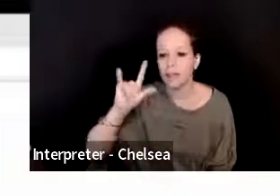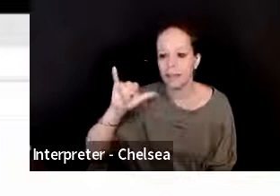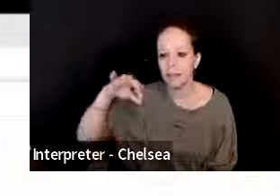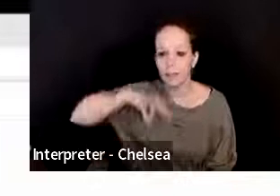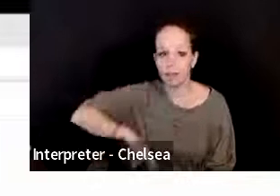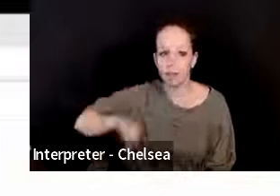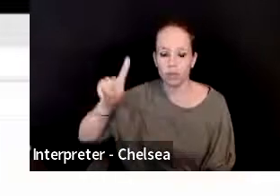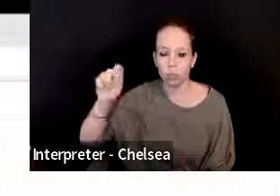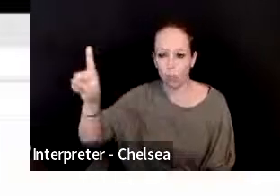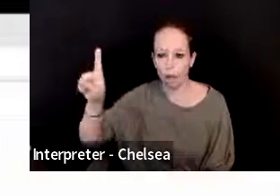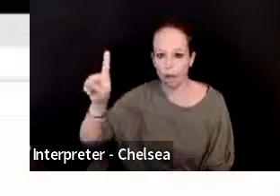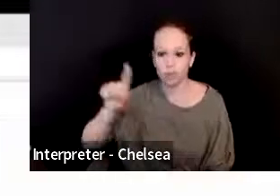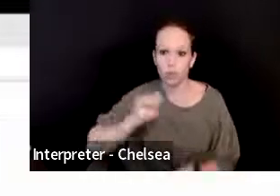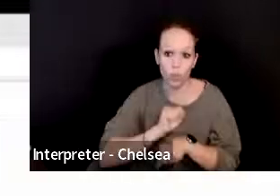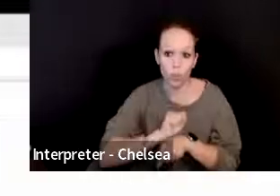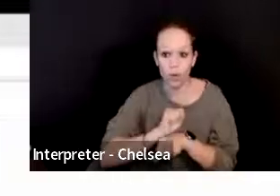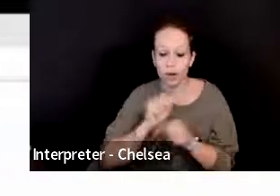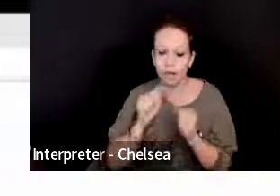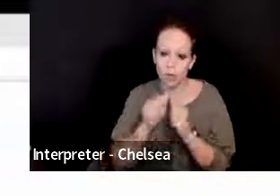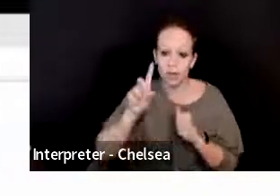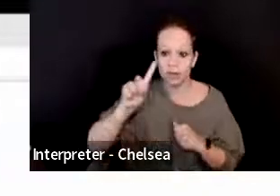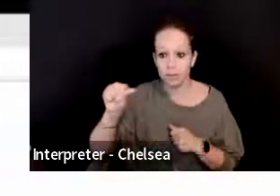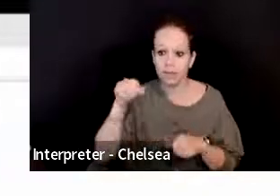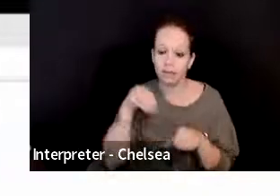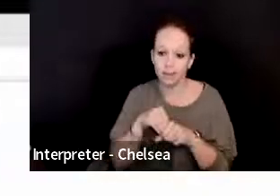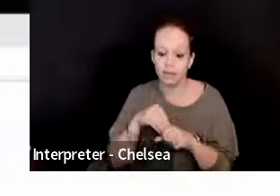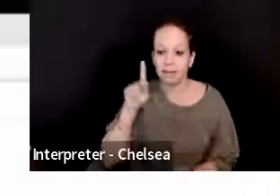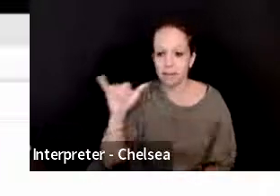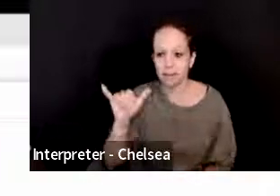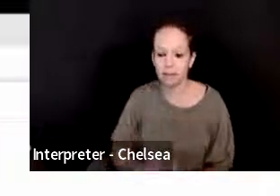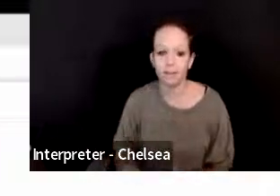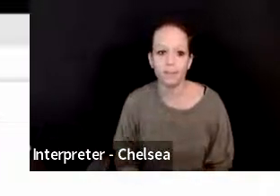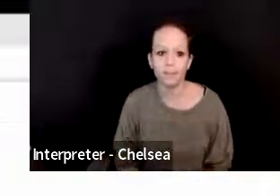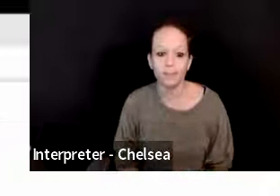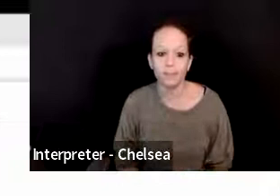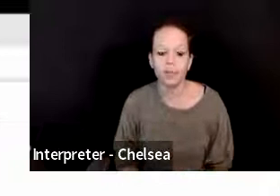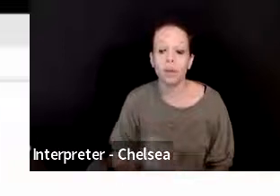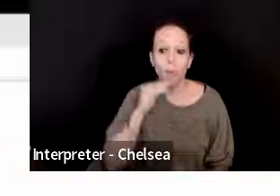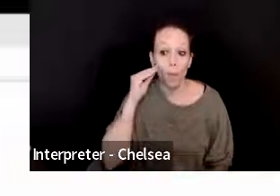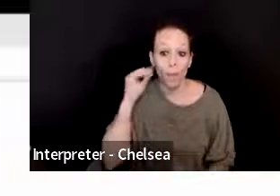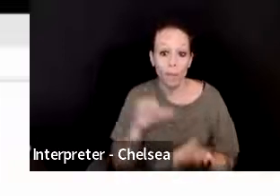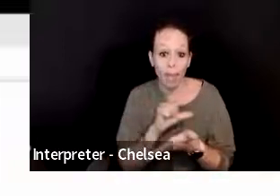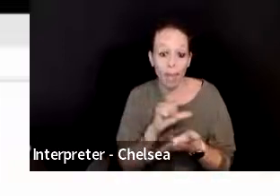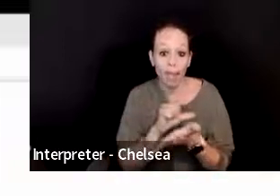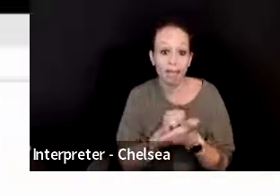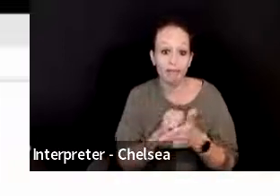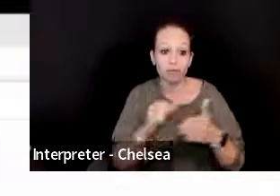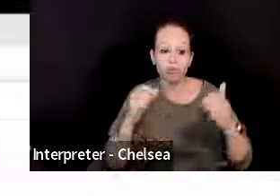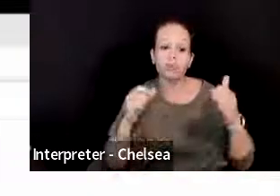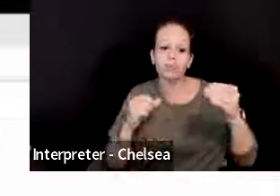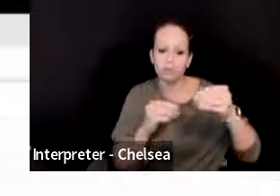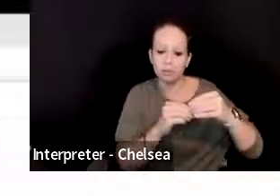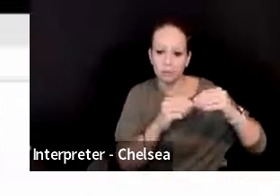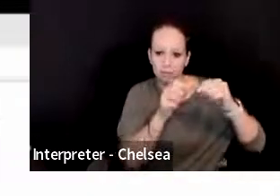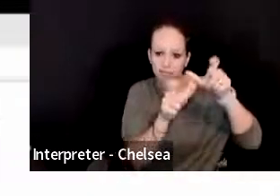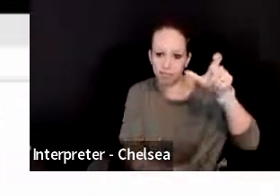with a Disability in Kentucky. When you go from the home page, you can click on Supplemental Security